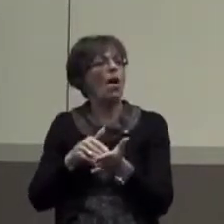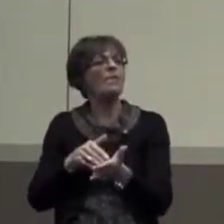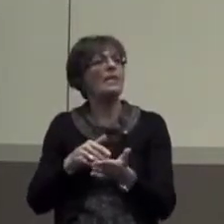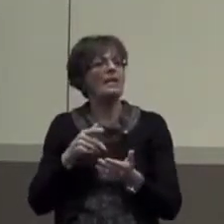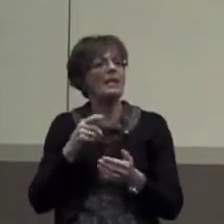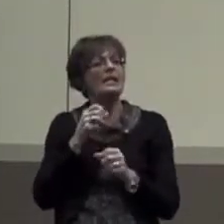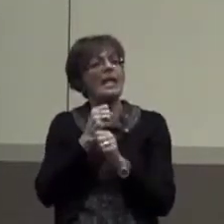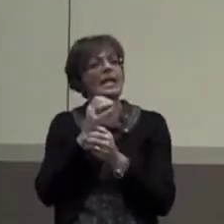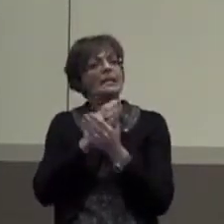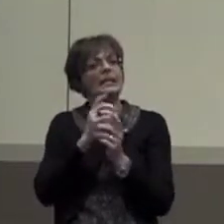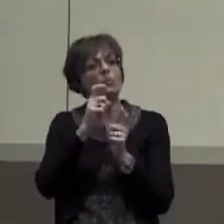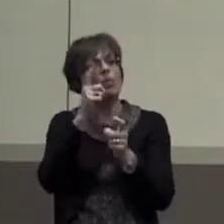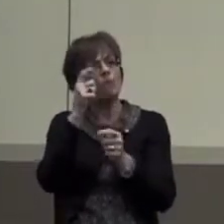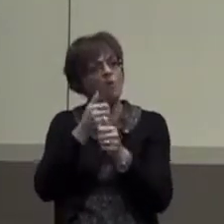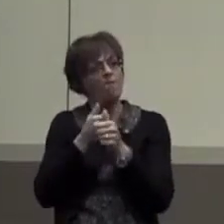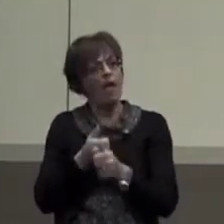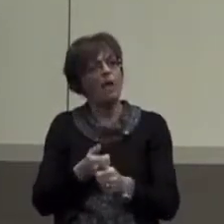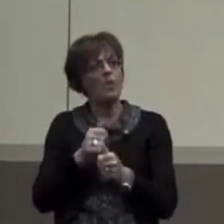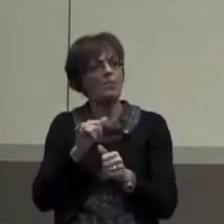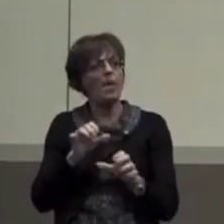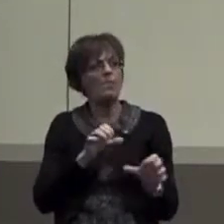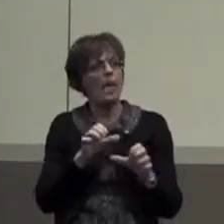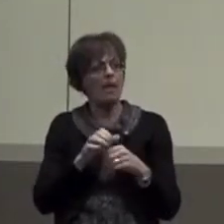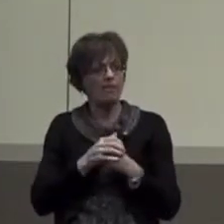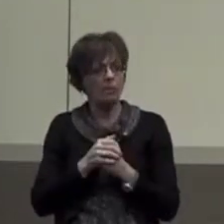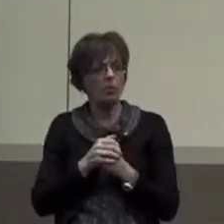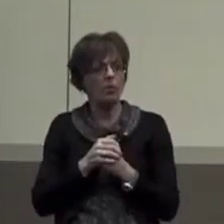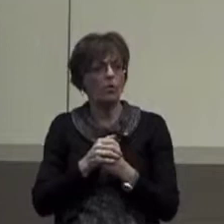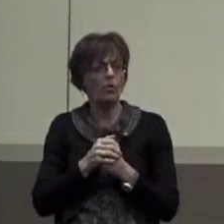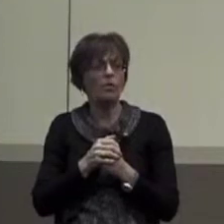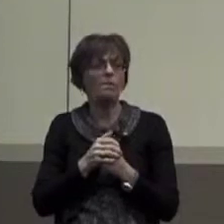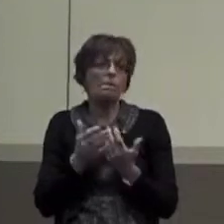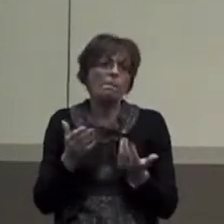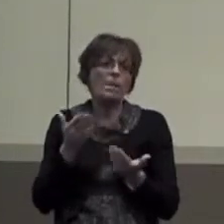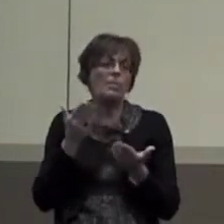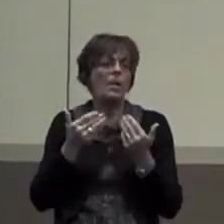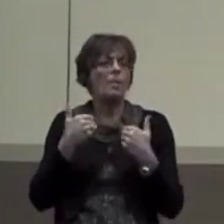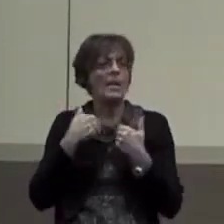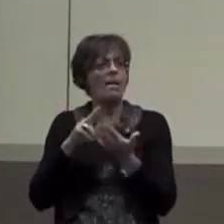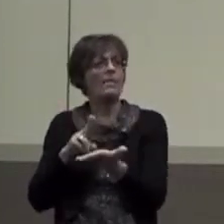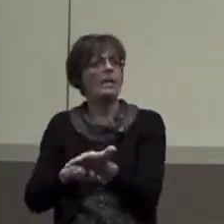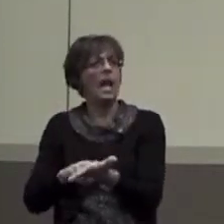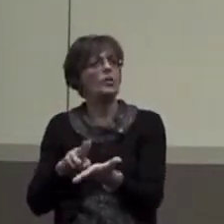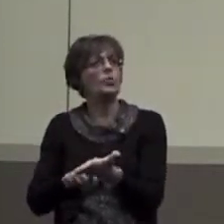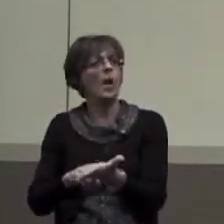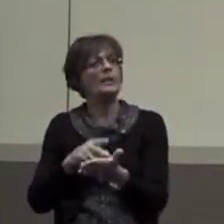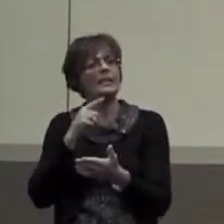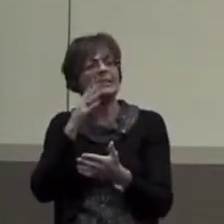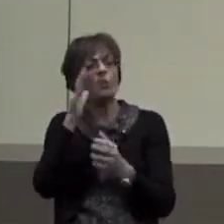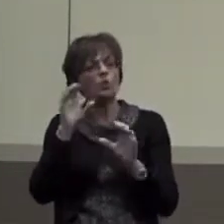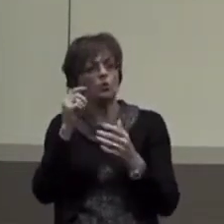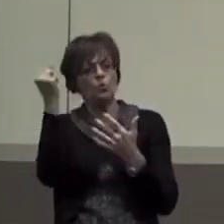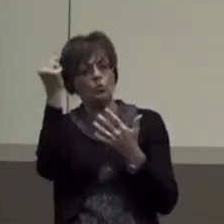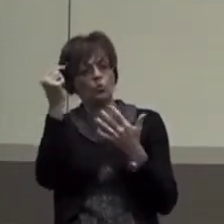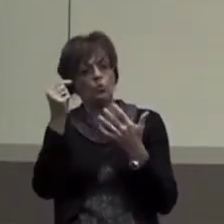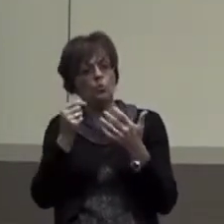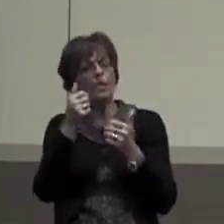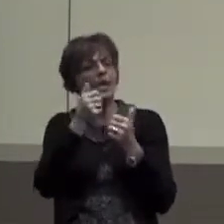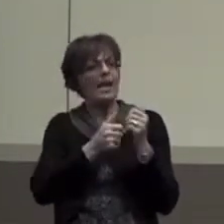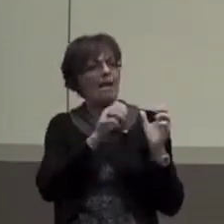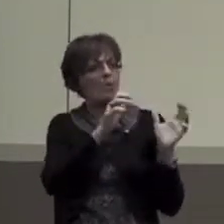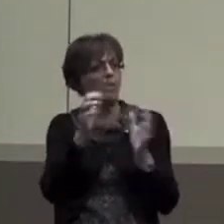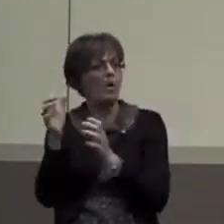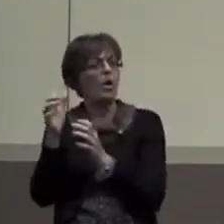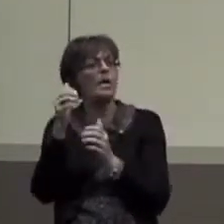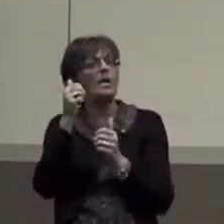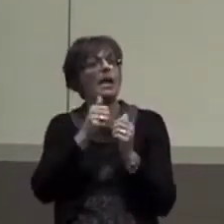for following the behavior. So they might have a contract that says they'll do certain things in every period, and every period the